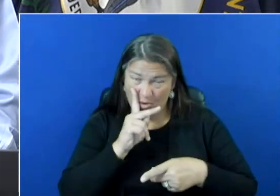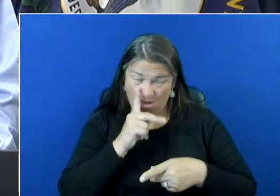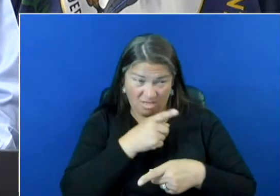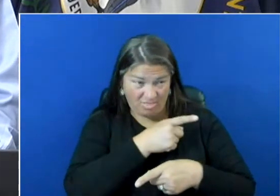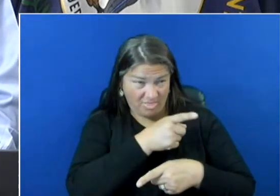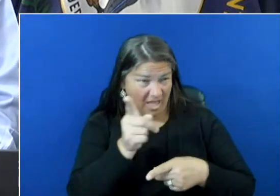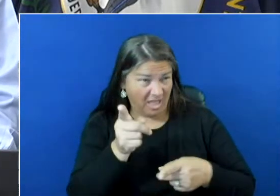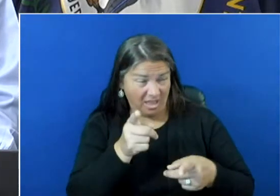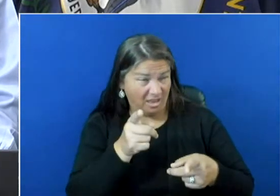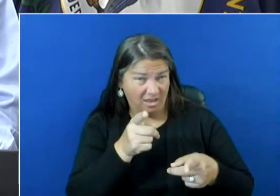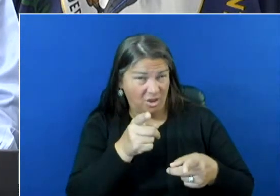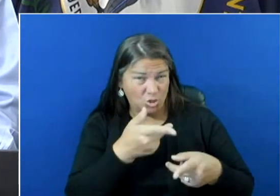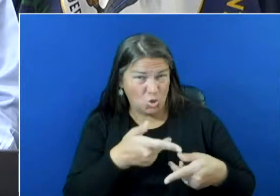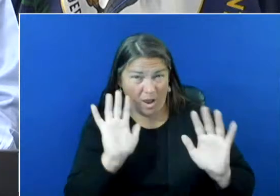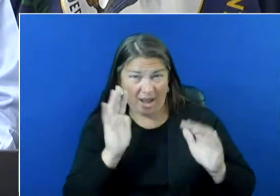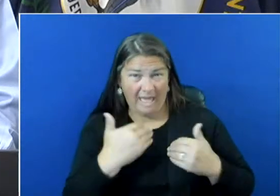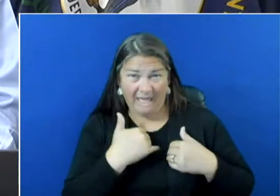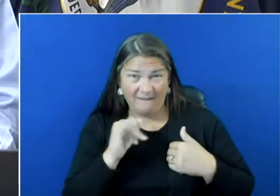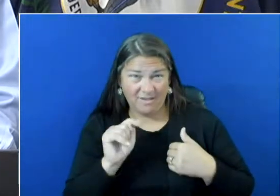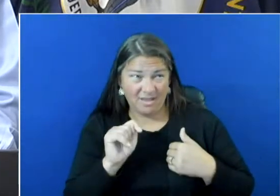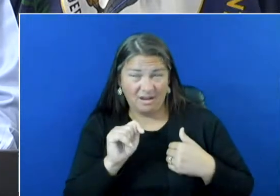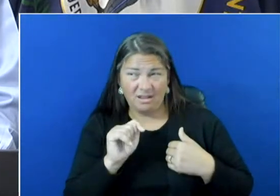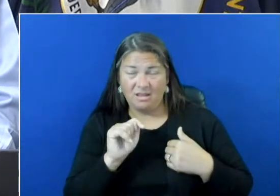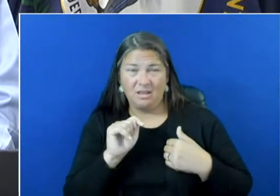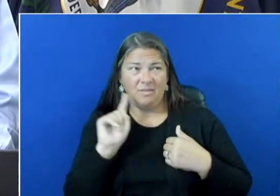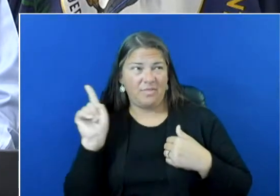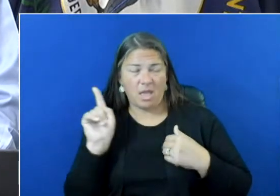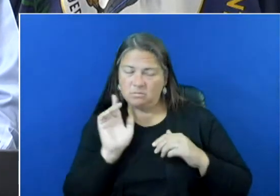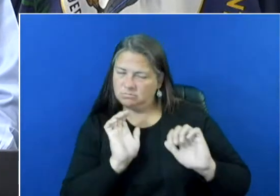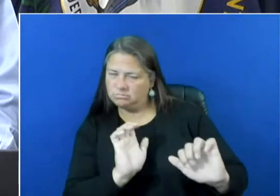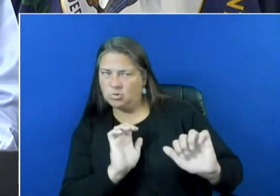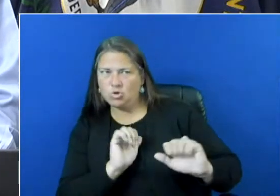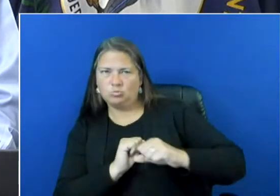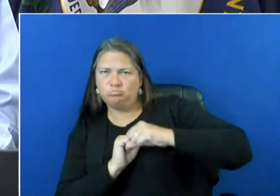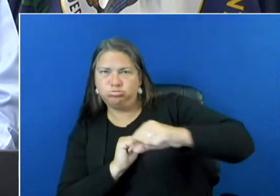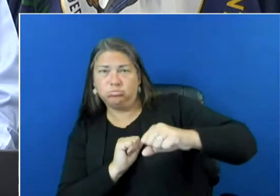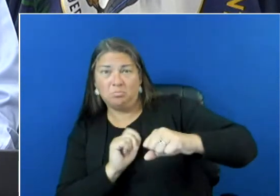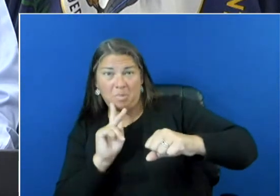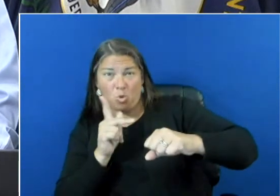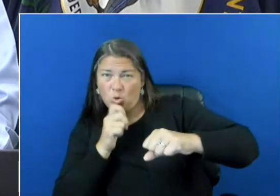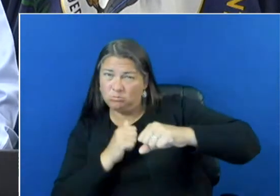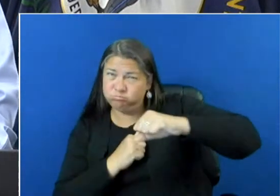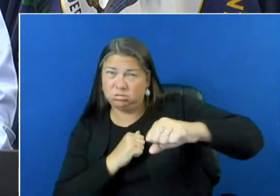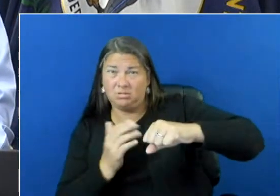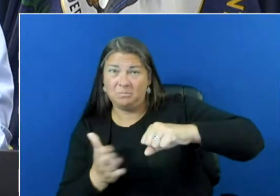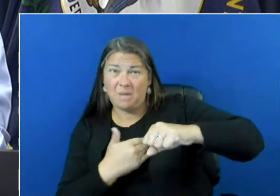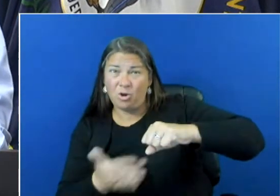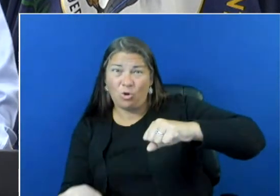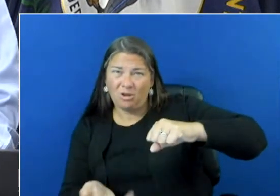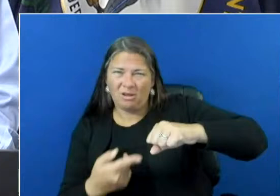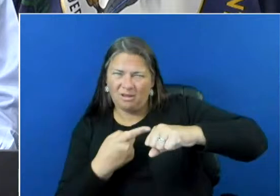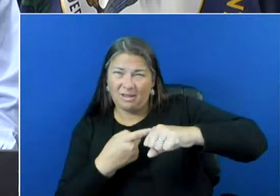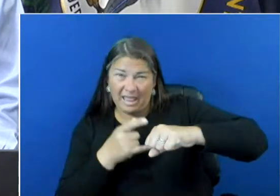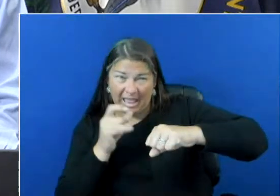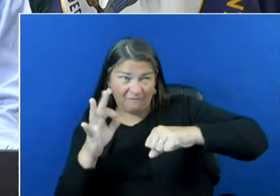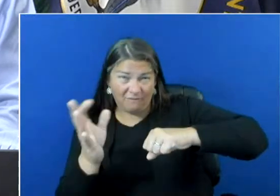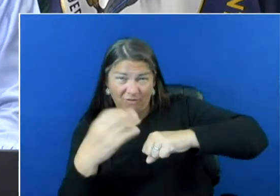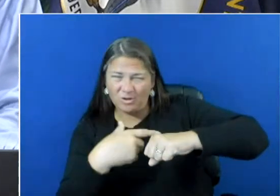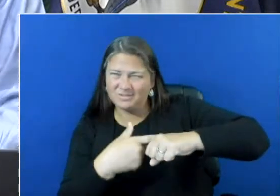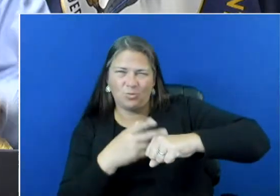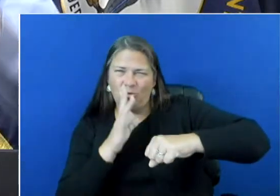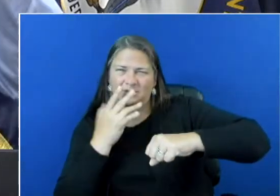about effectiveness. And that's in anything that we put in or we don't, right? Because what makes something effective? It's